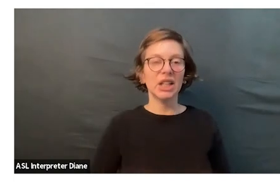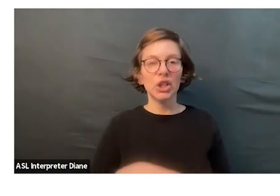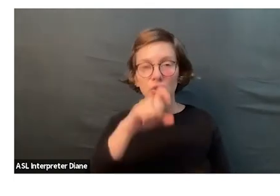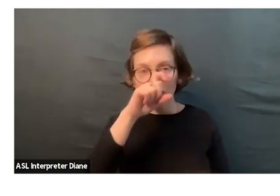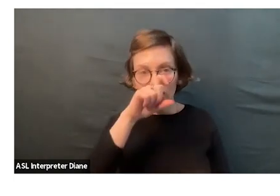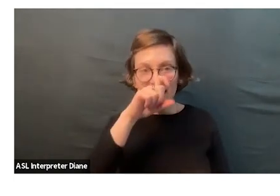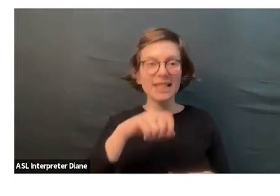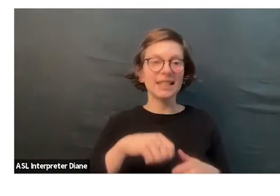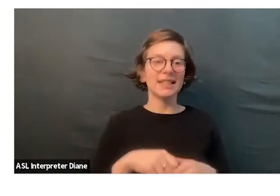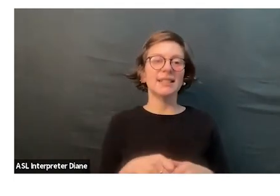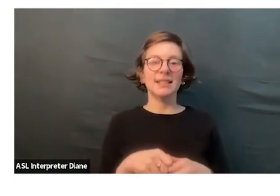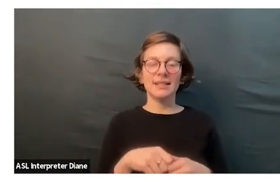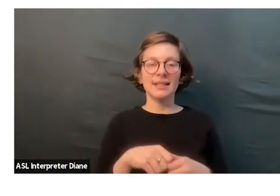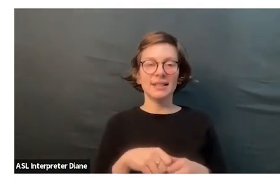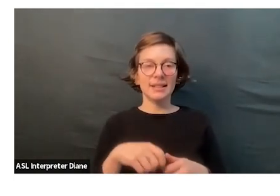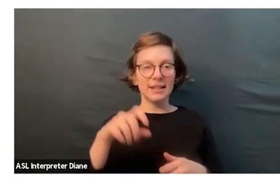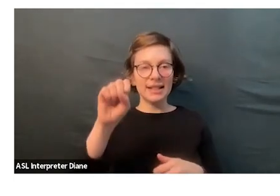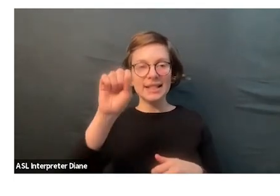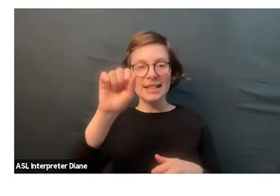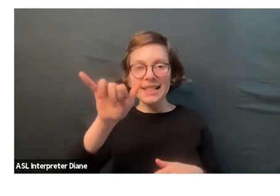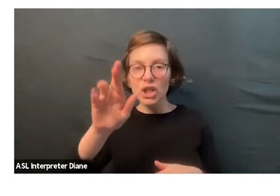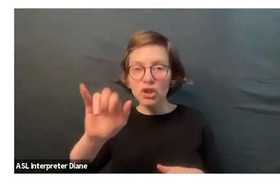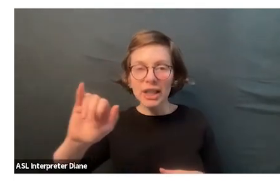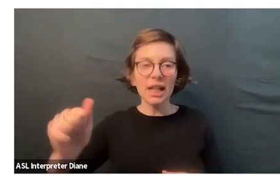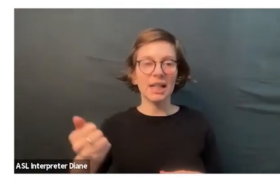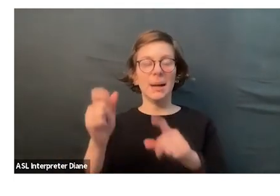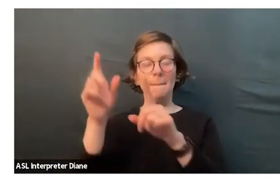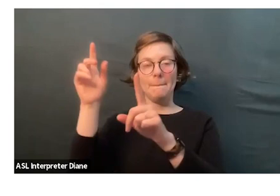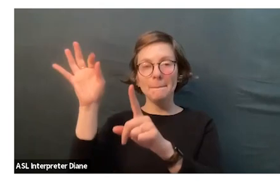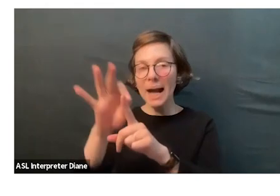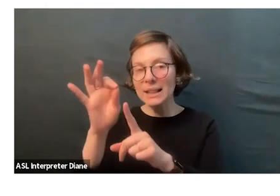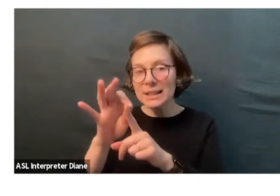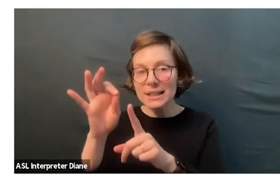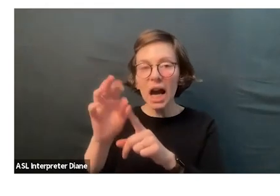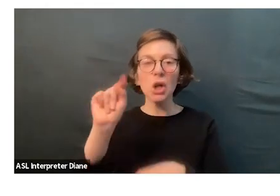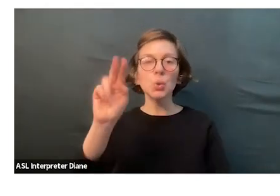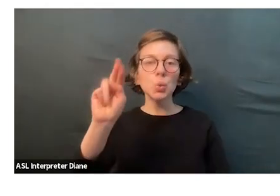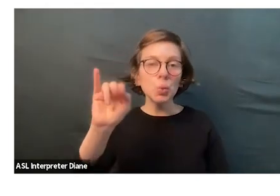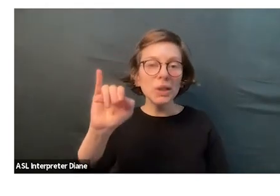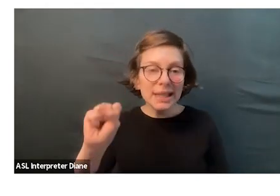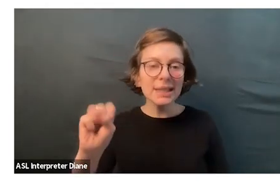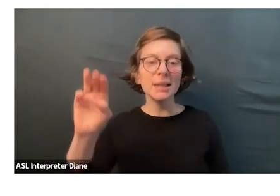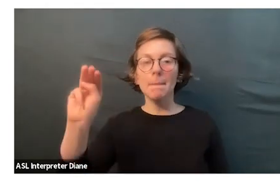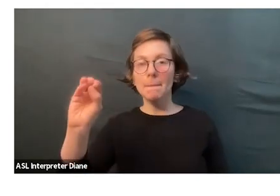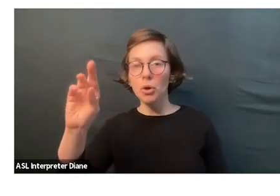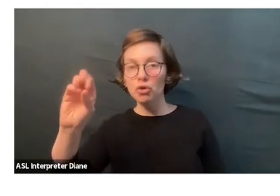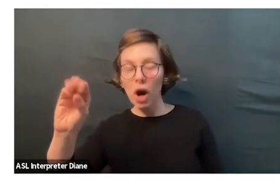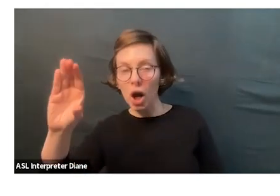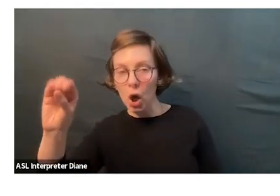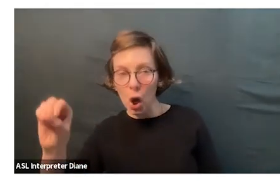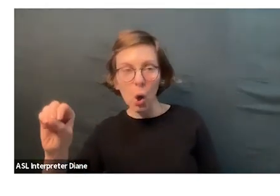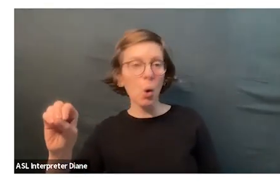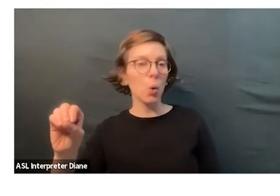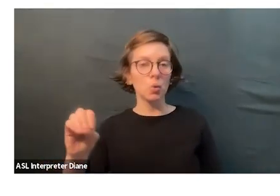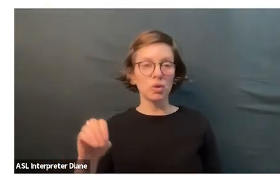Sons. And again, if we want to think about how institutions are formed, this is a institutional kind of thing